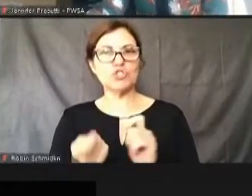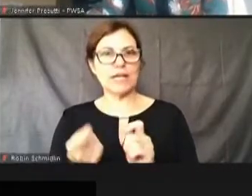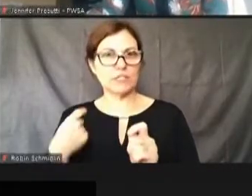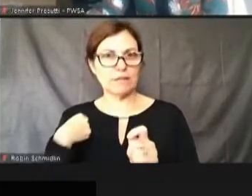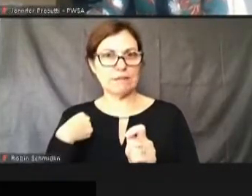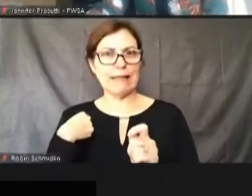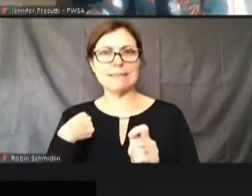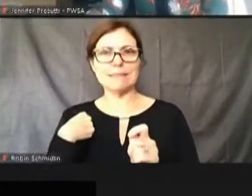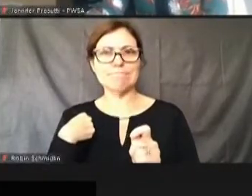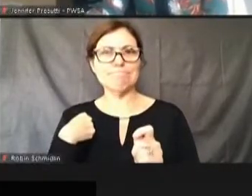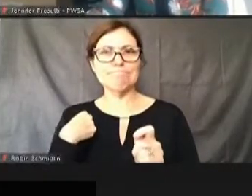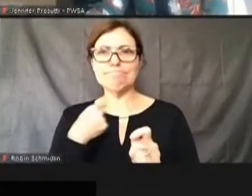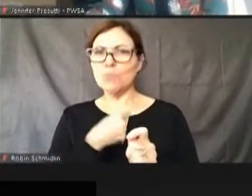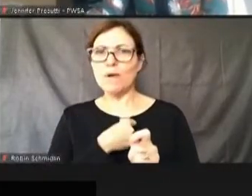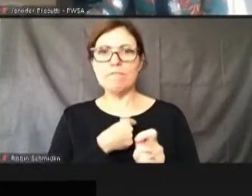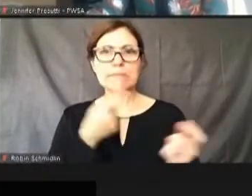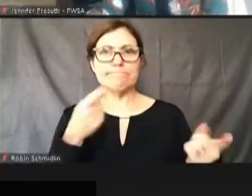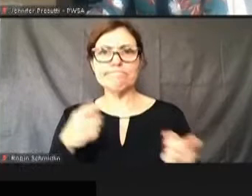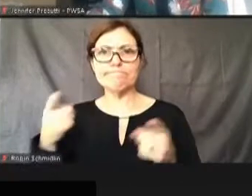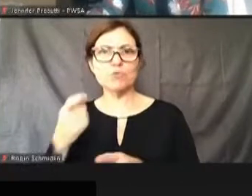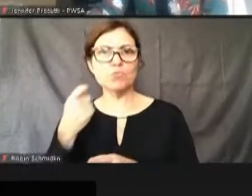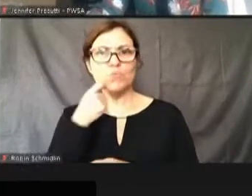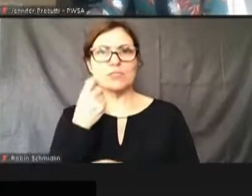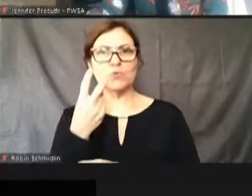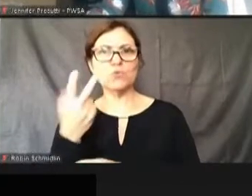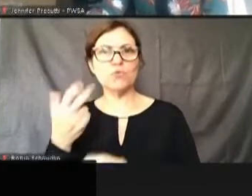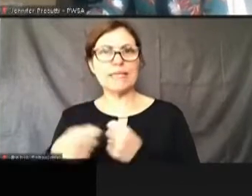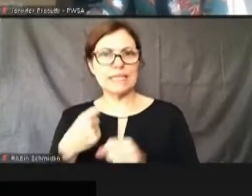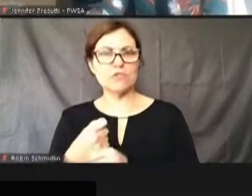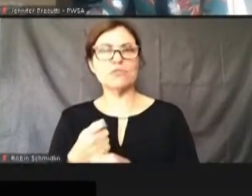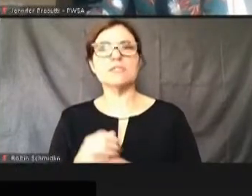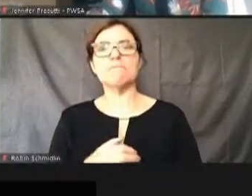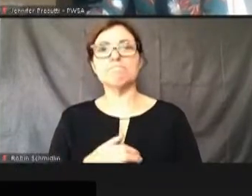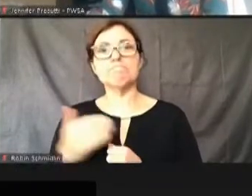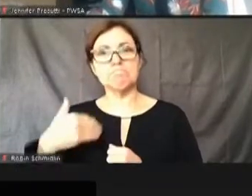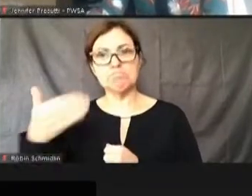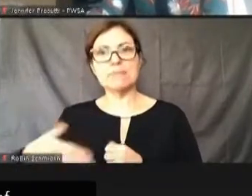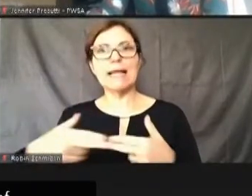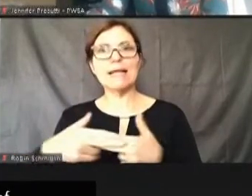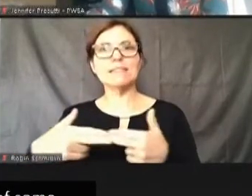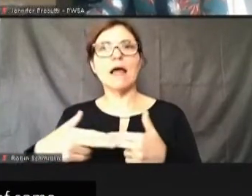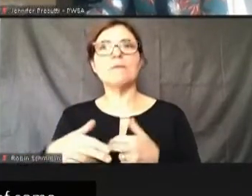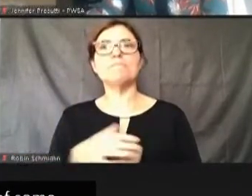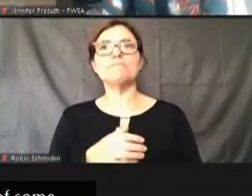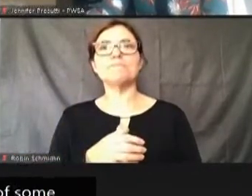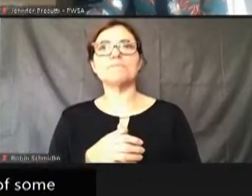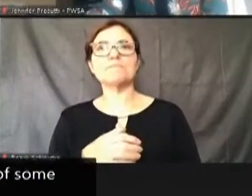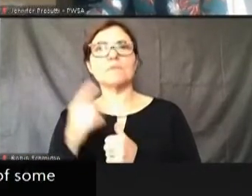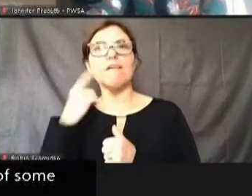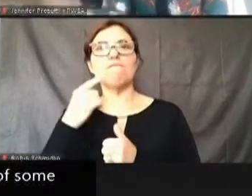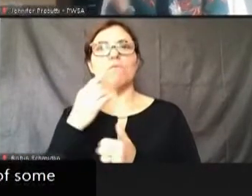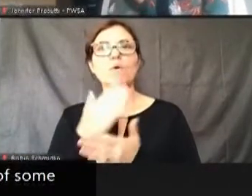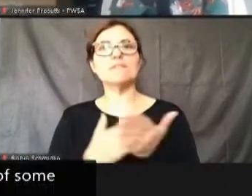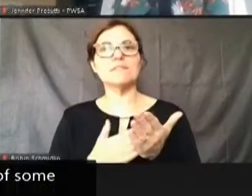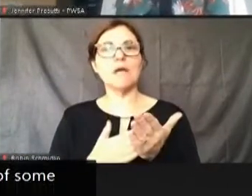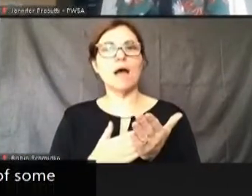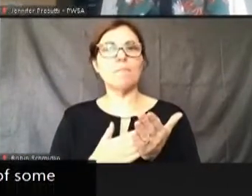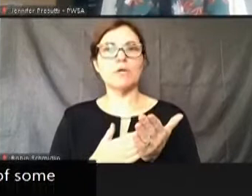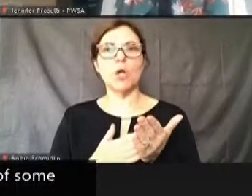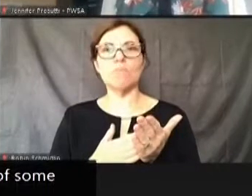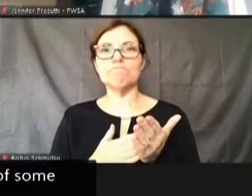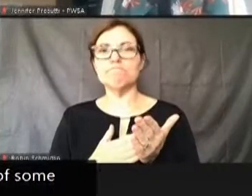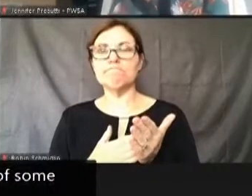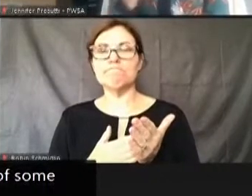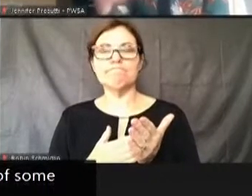last 2 to 3 years. Go ahead to the next slide, Jen. So in terms of some highlights and changes since we